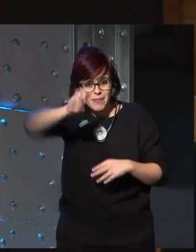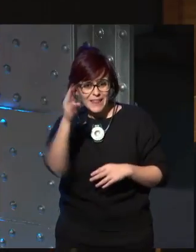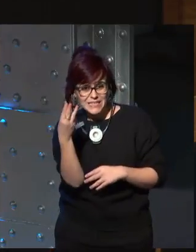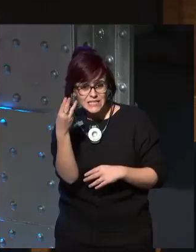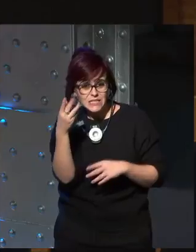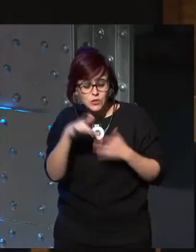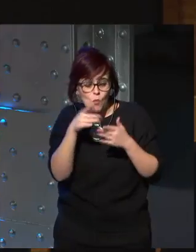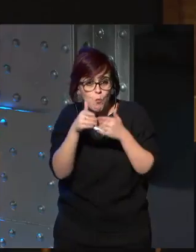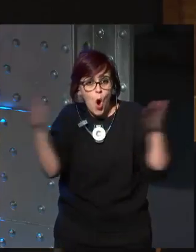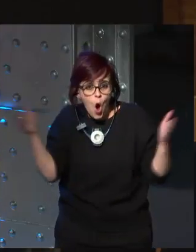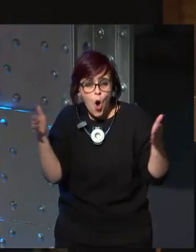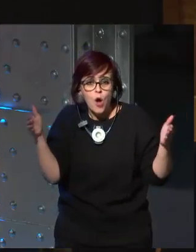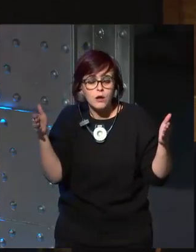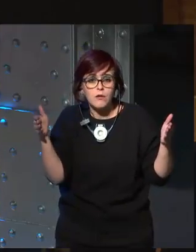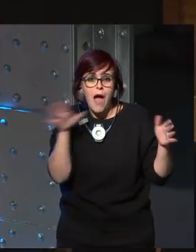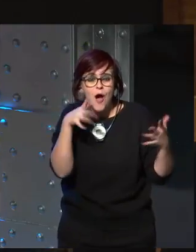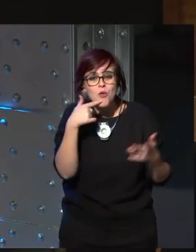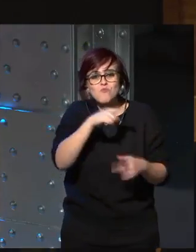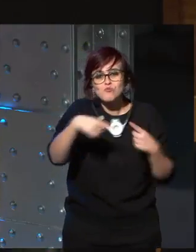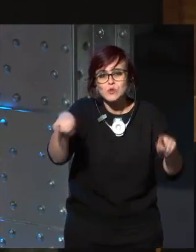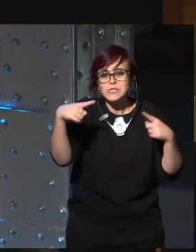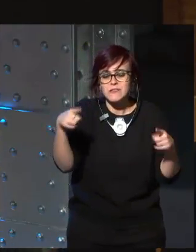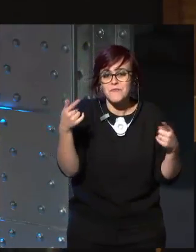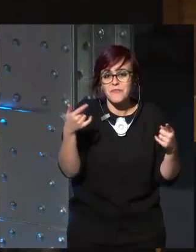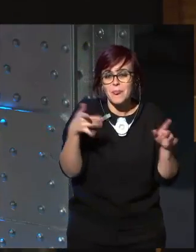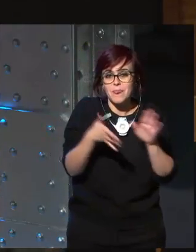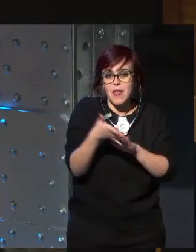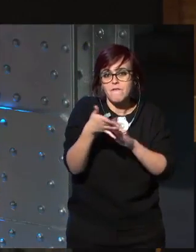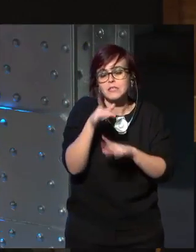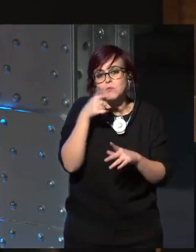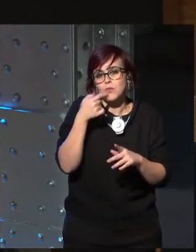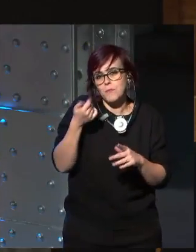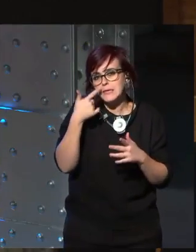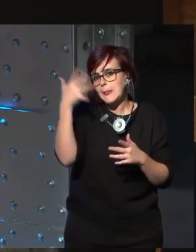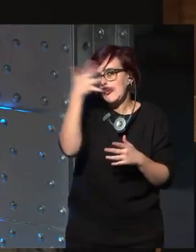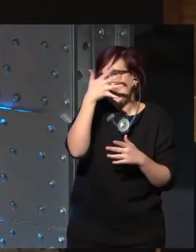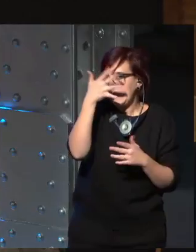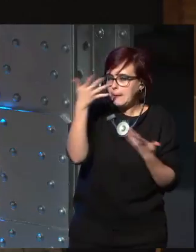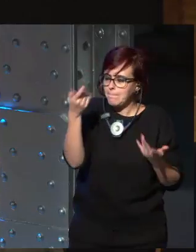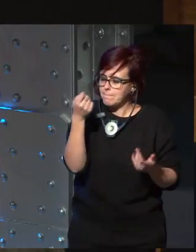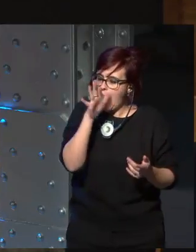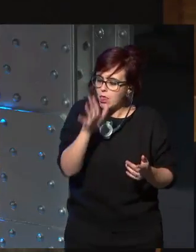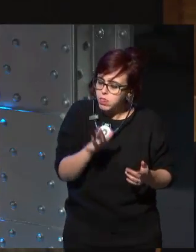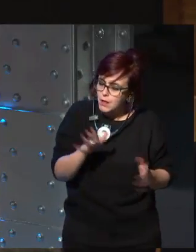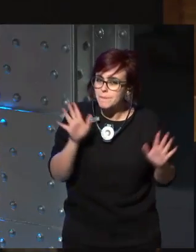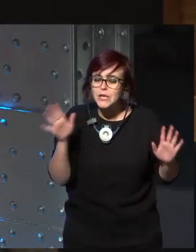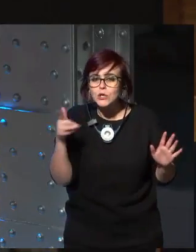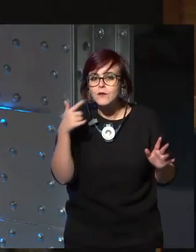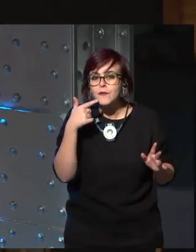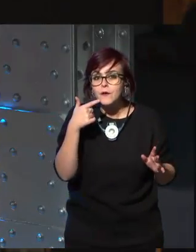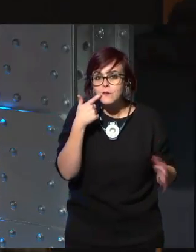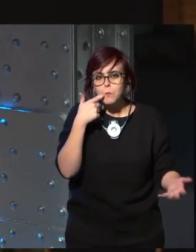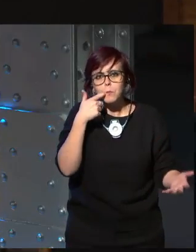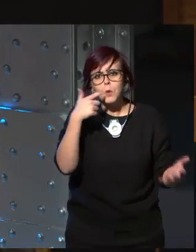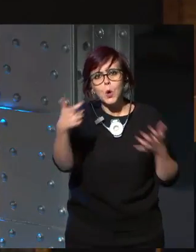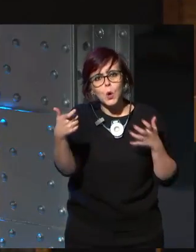noticed is that since MP3 came to our lives, since MP3s came to the market, this is more of a speculation probably,